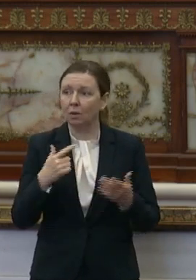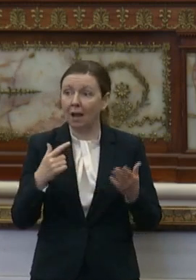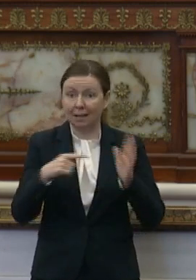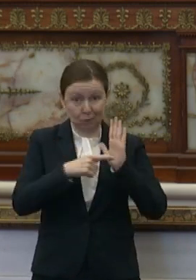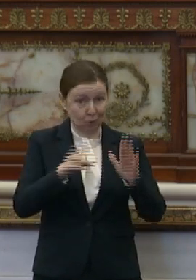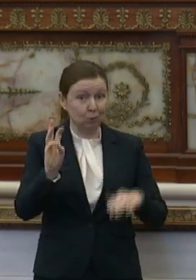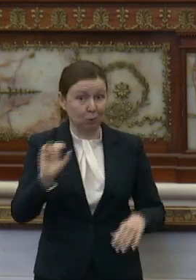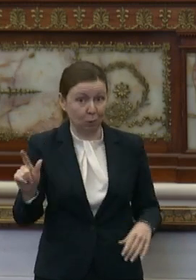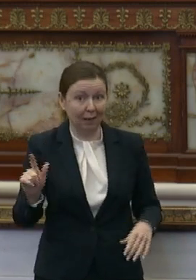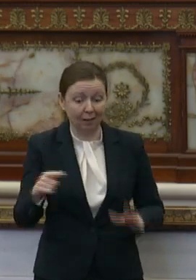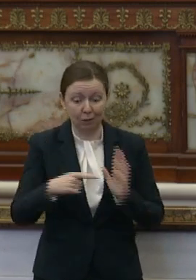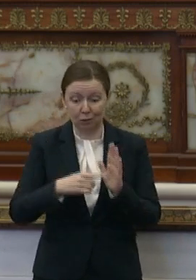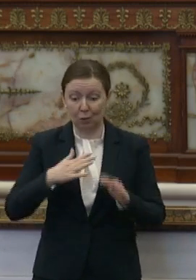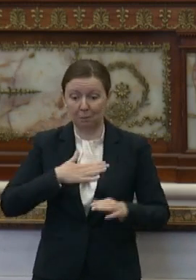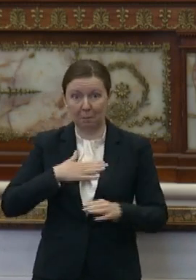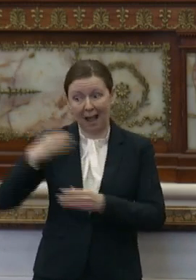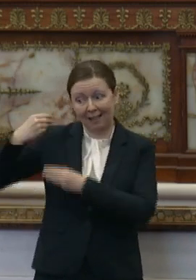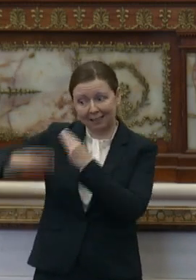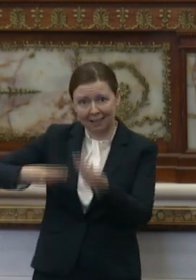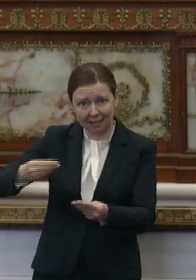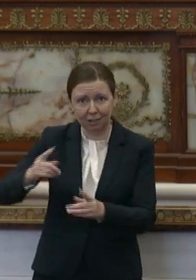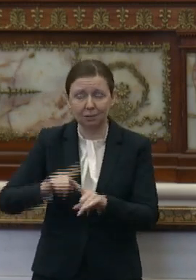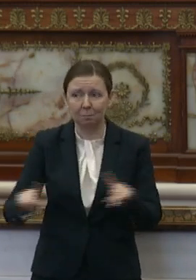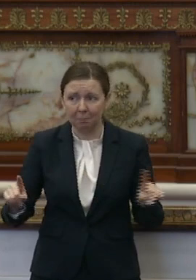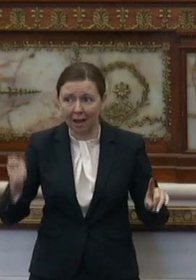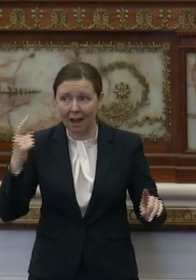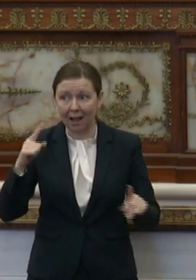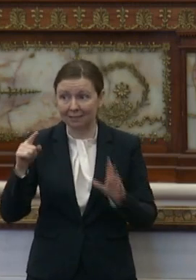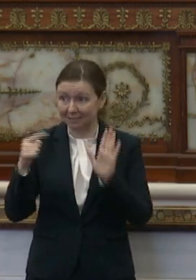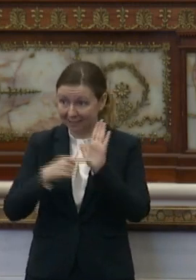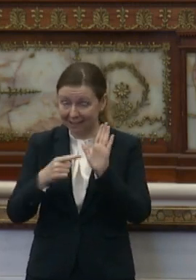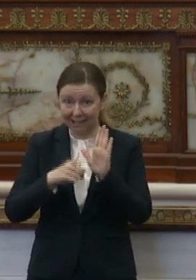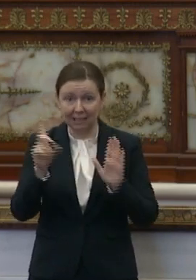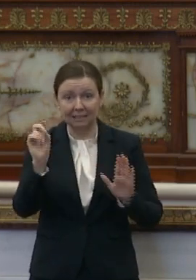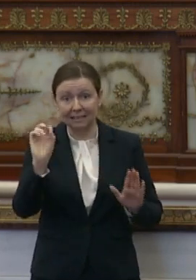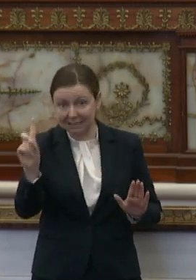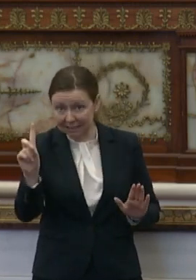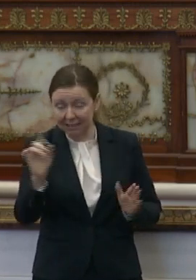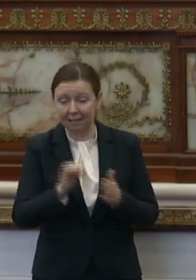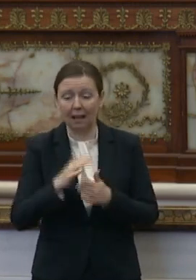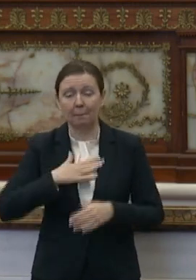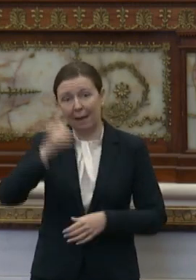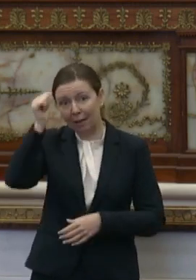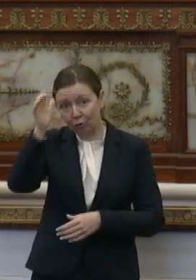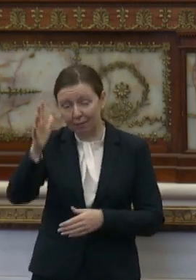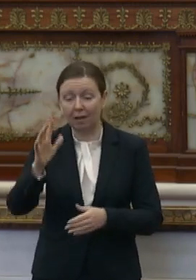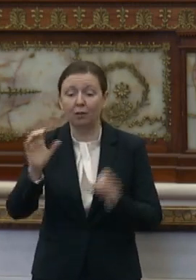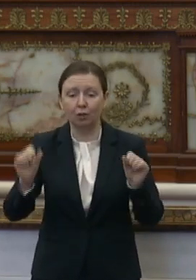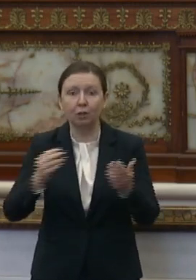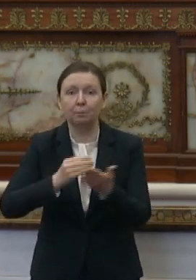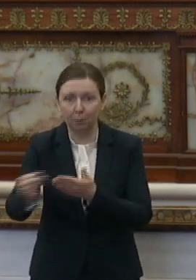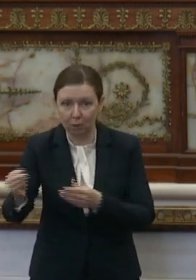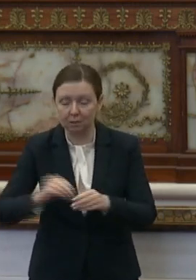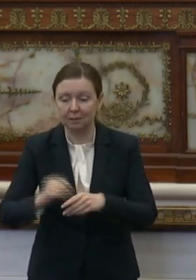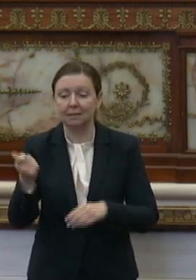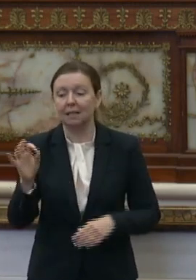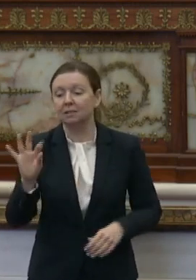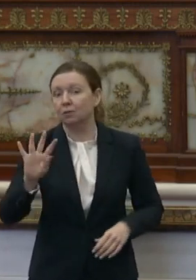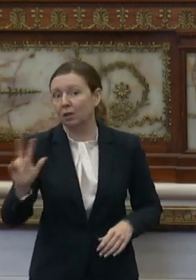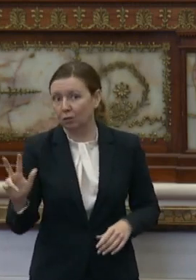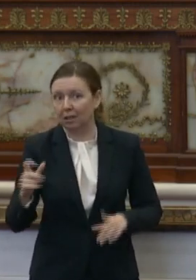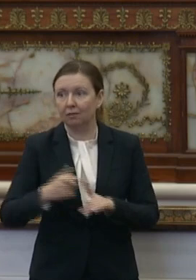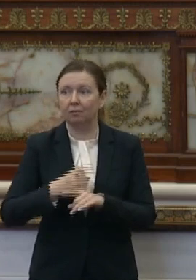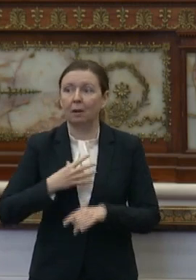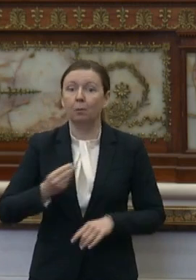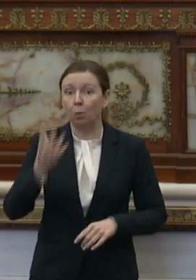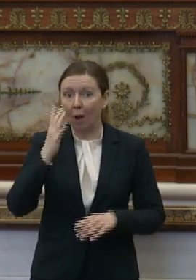will, which showed my lineage, but also this is the deed that my grandfather was able to purchase in 1943 from